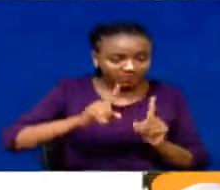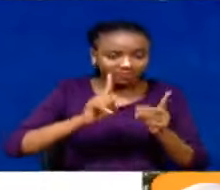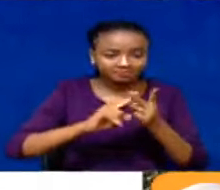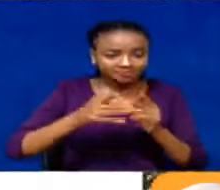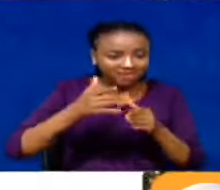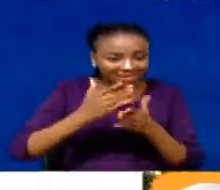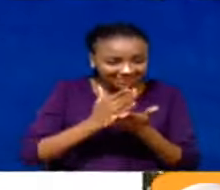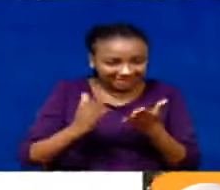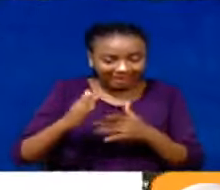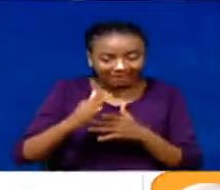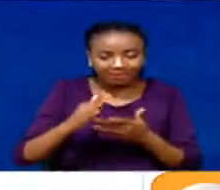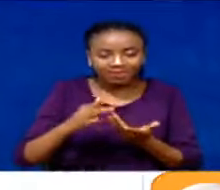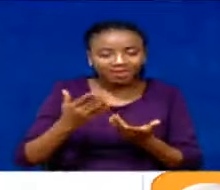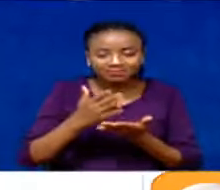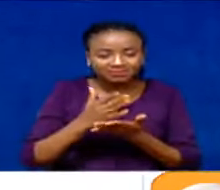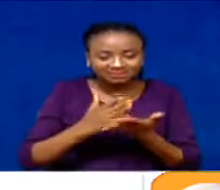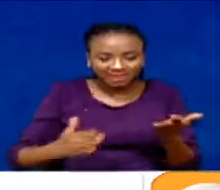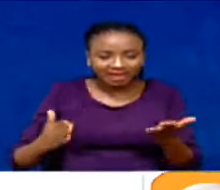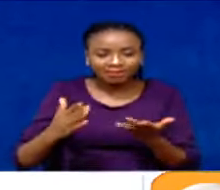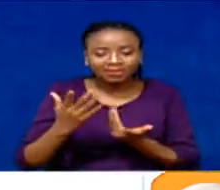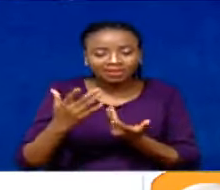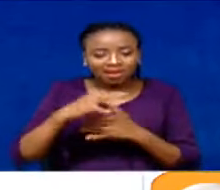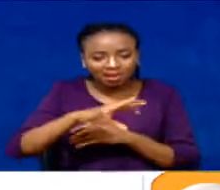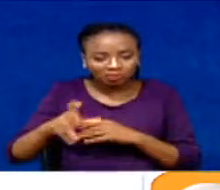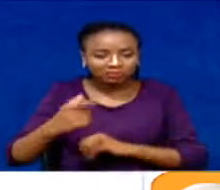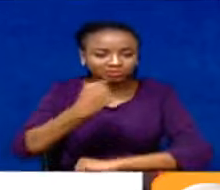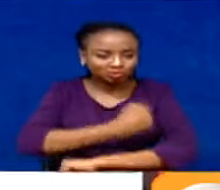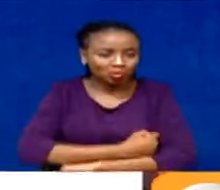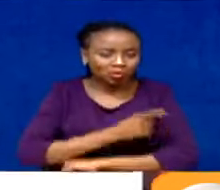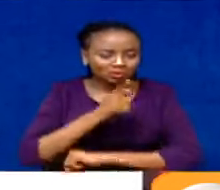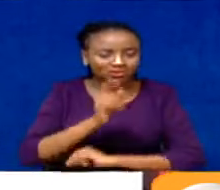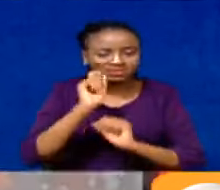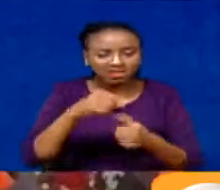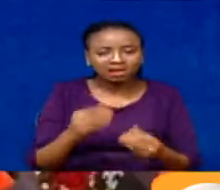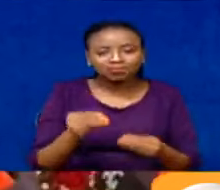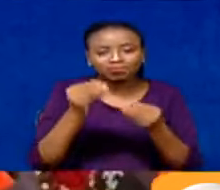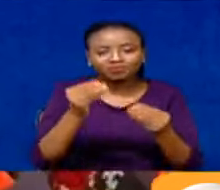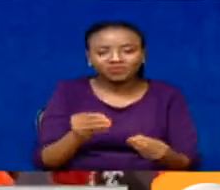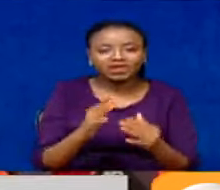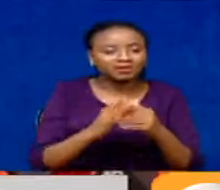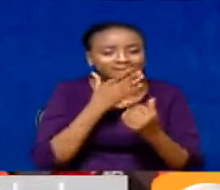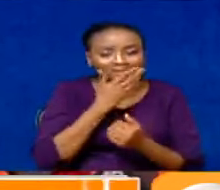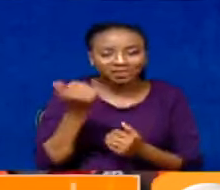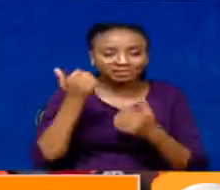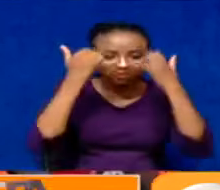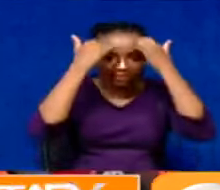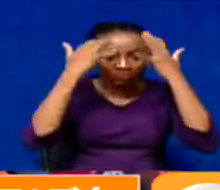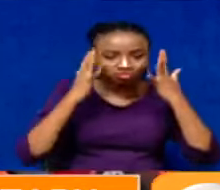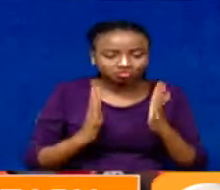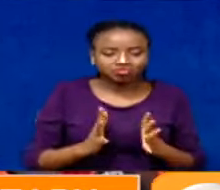sub-county schools, which he says are equally capable of producing top performers. They registered an excellent